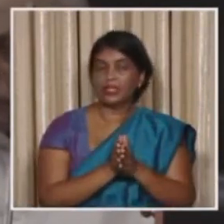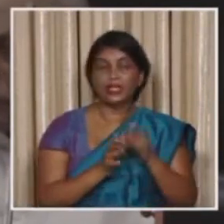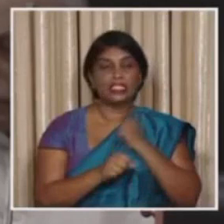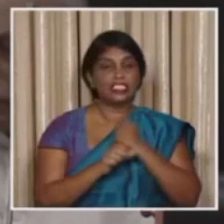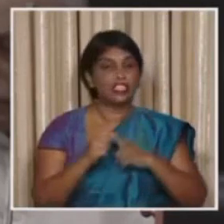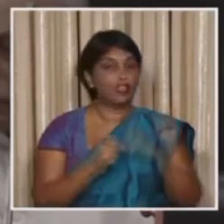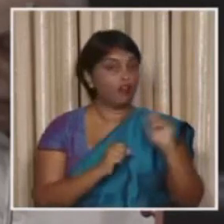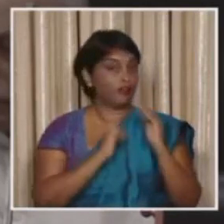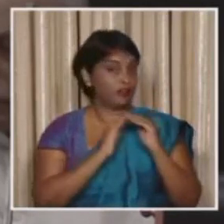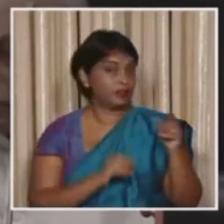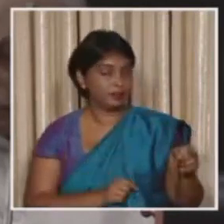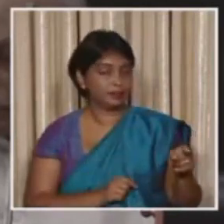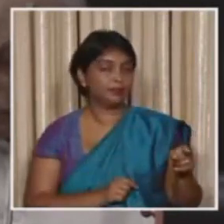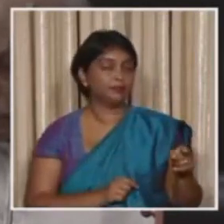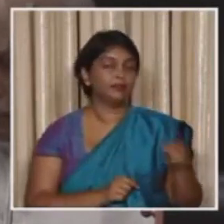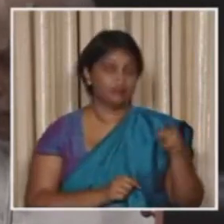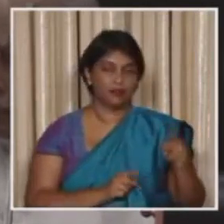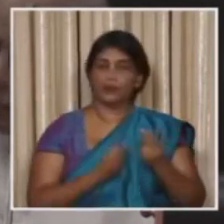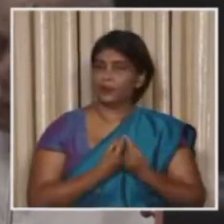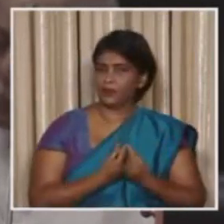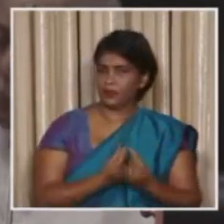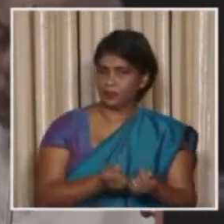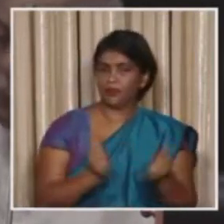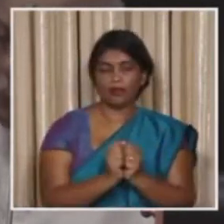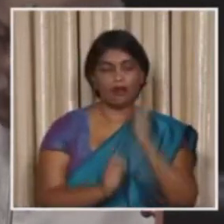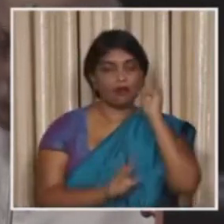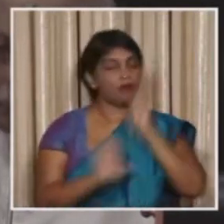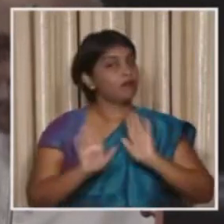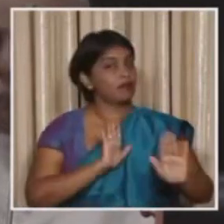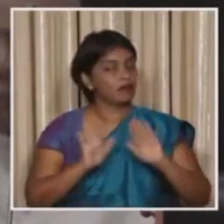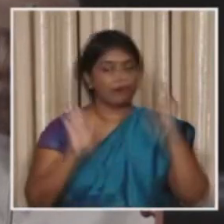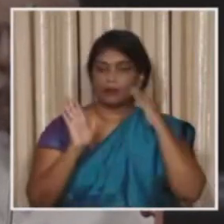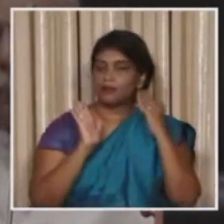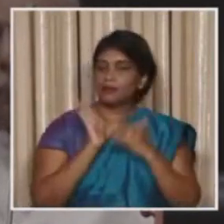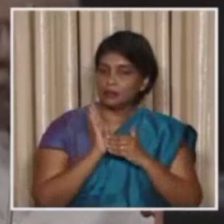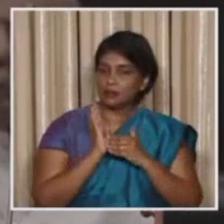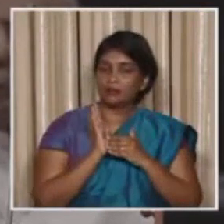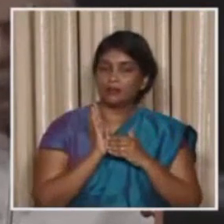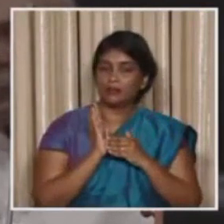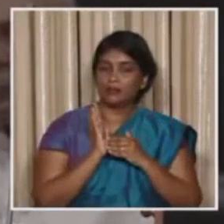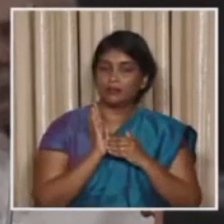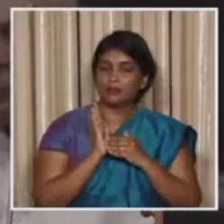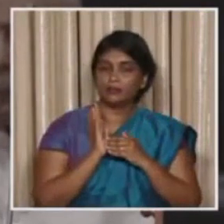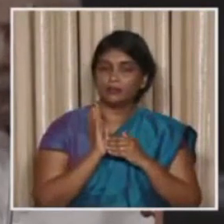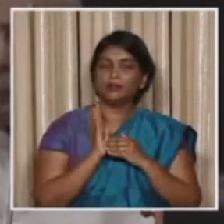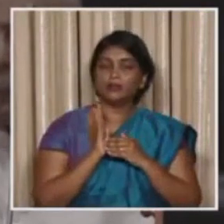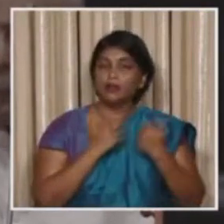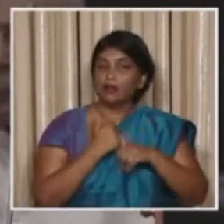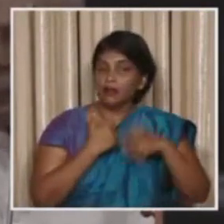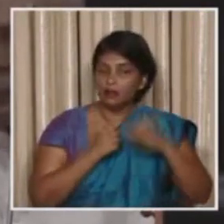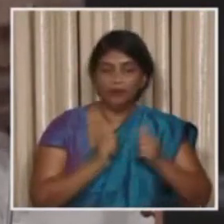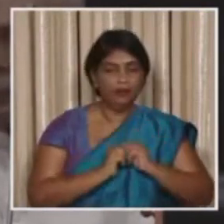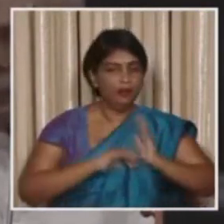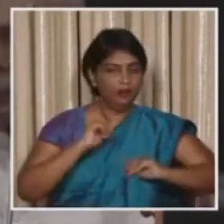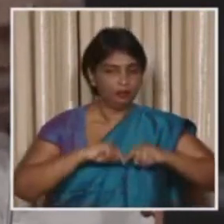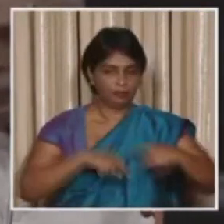on effective management of complaints to the previous commission and the OMP. Endorsement for the guidelines will be sought from the